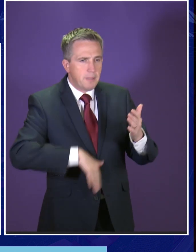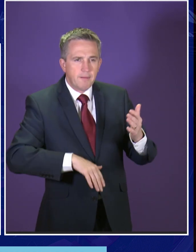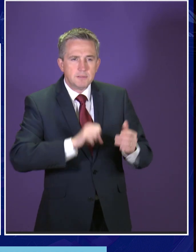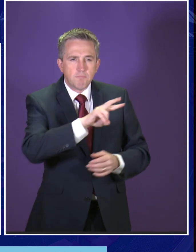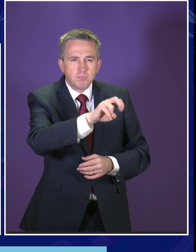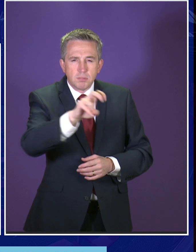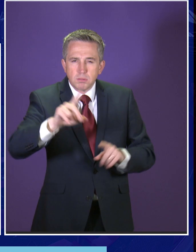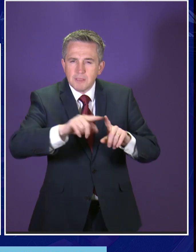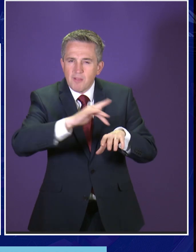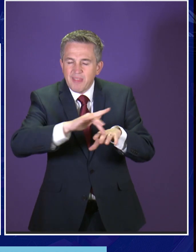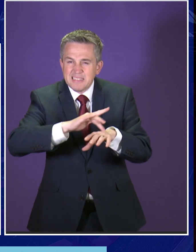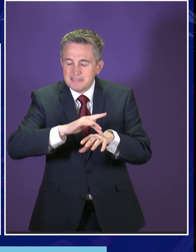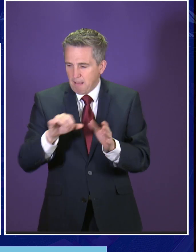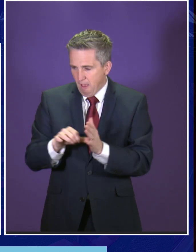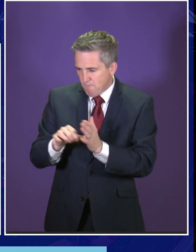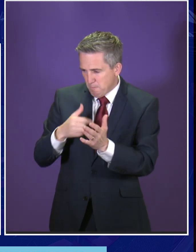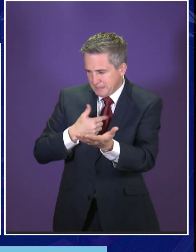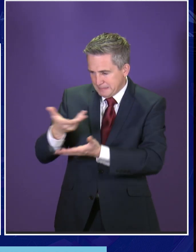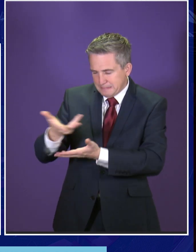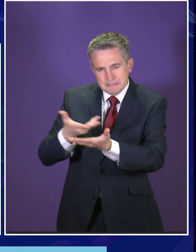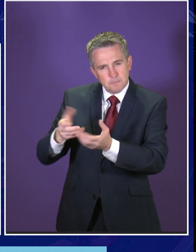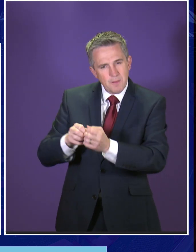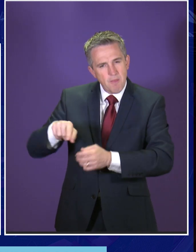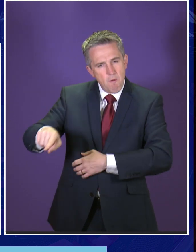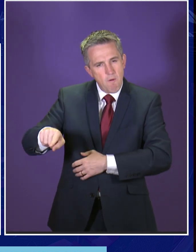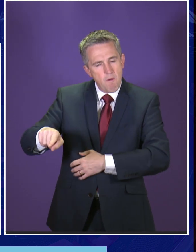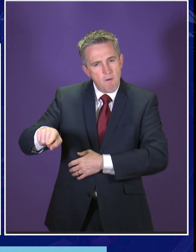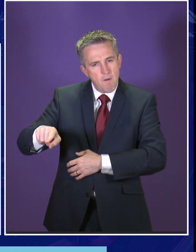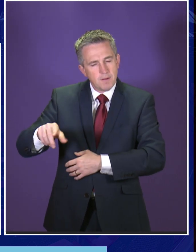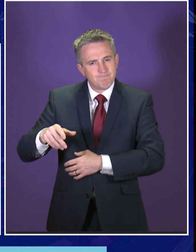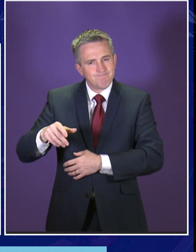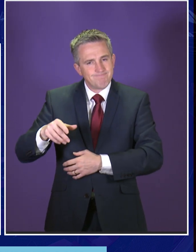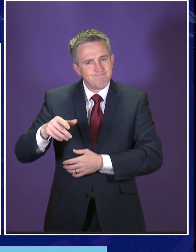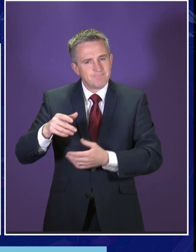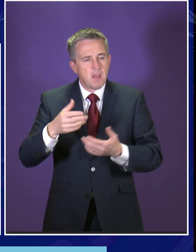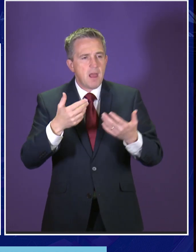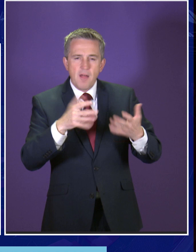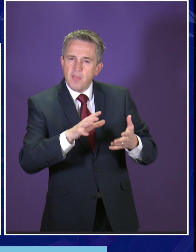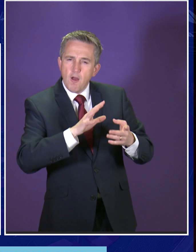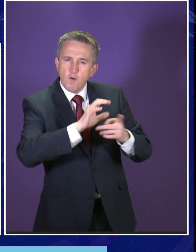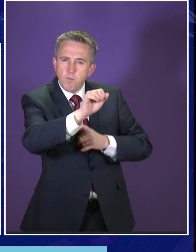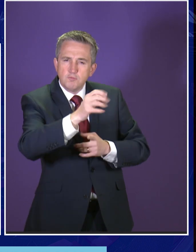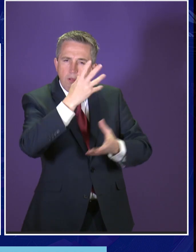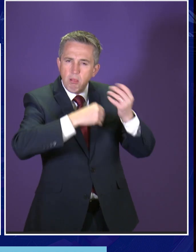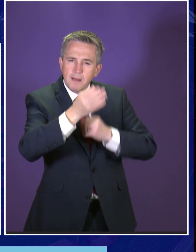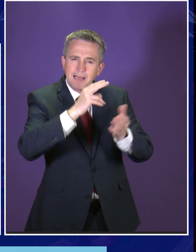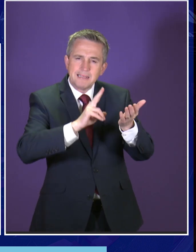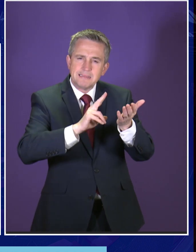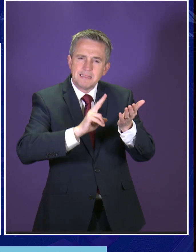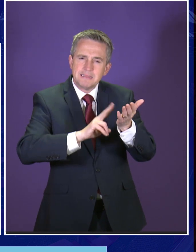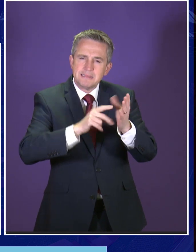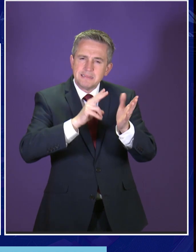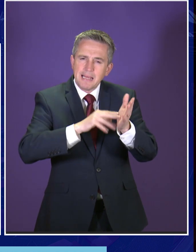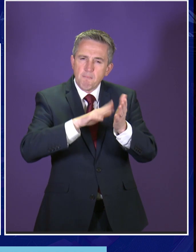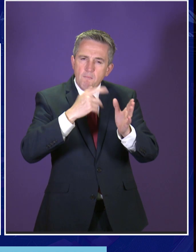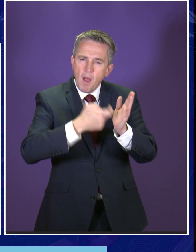in theater, in the art form that she kindled in me, or in the cultural process in Myanmar that I just told you.